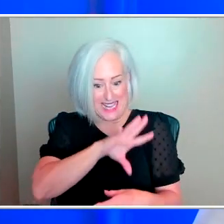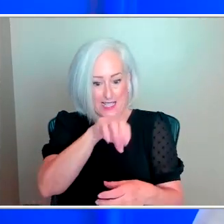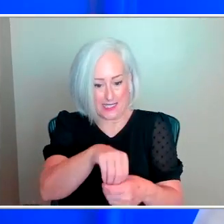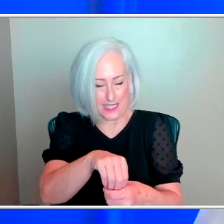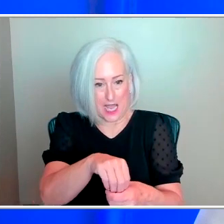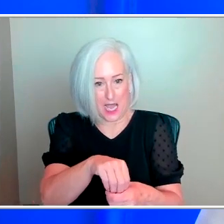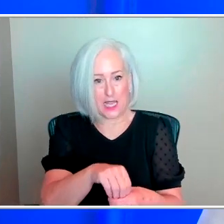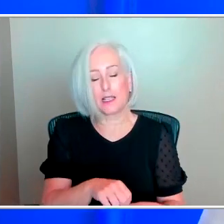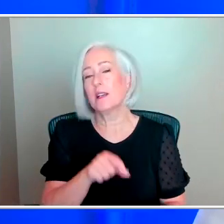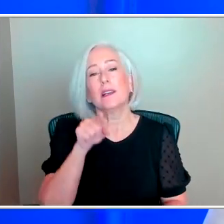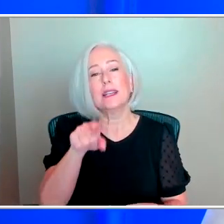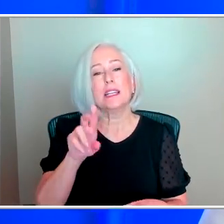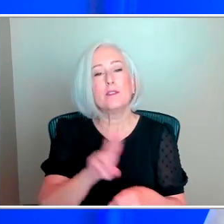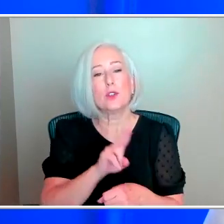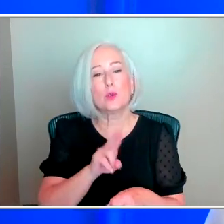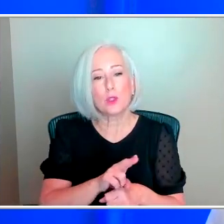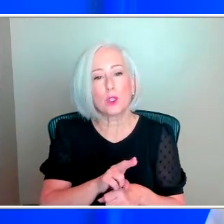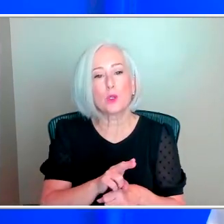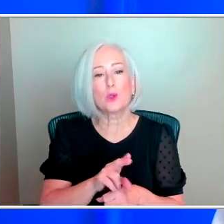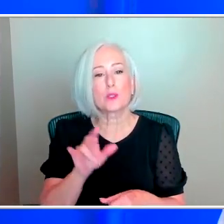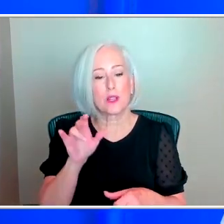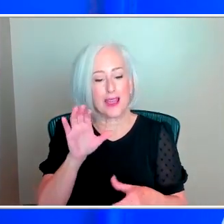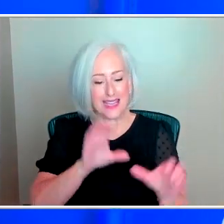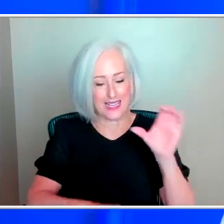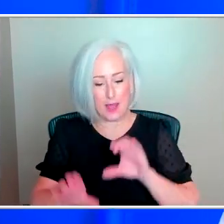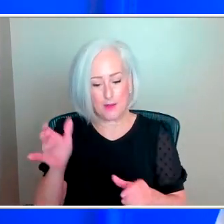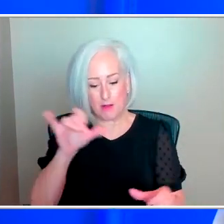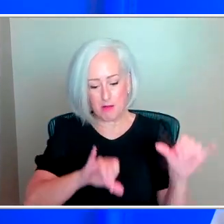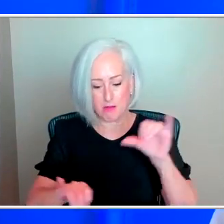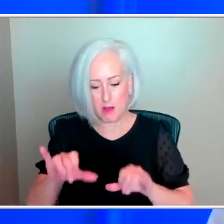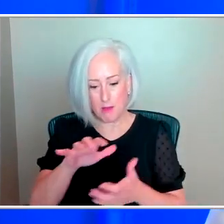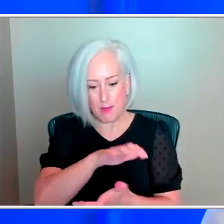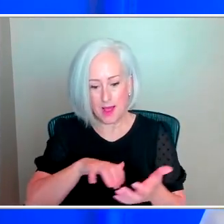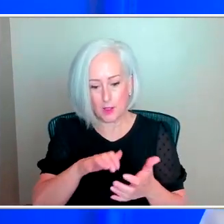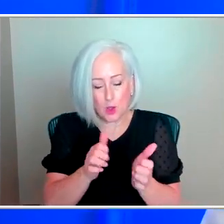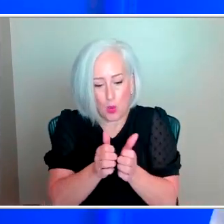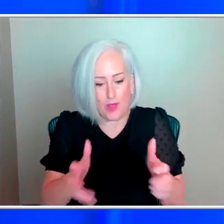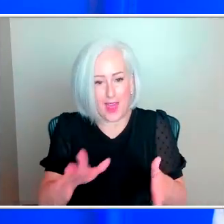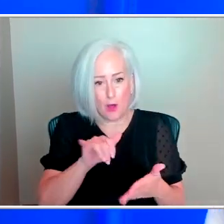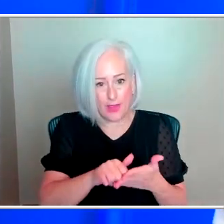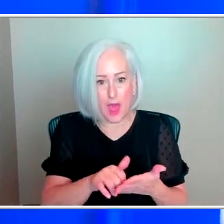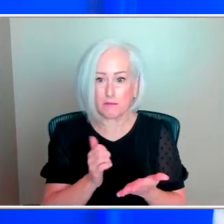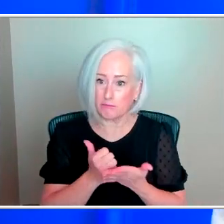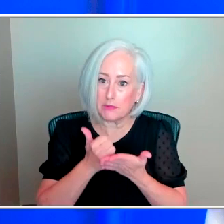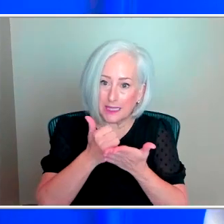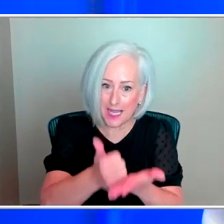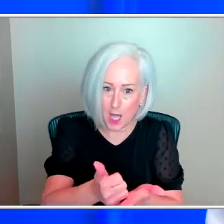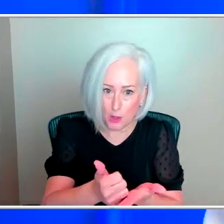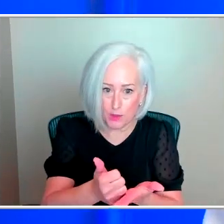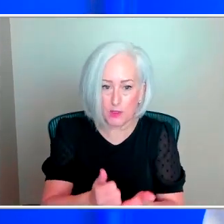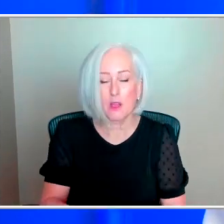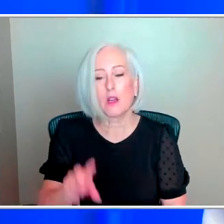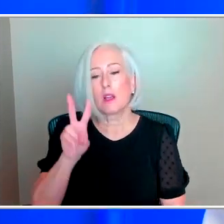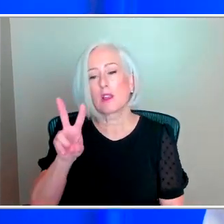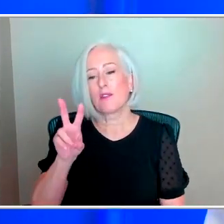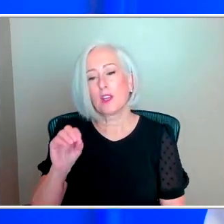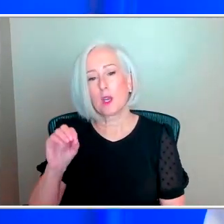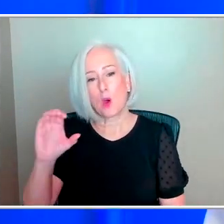if you use compounds that don't have those, that helps because the VOCs contribute with